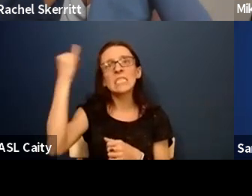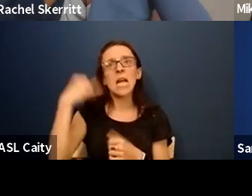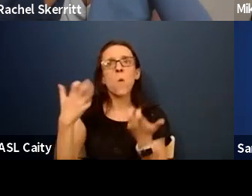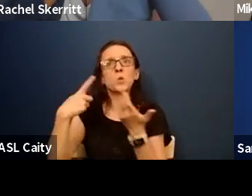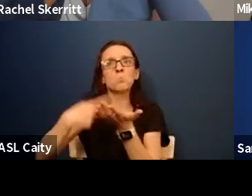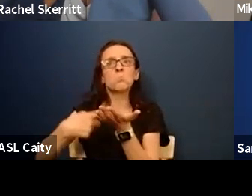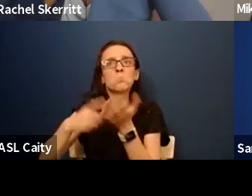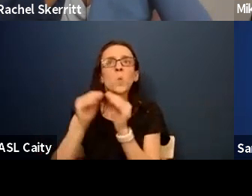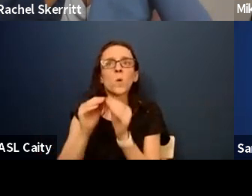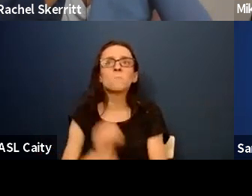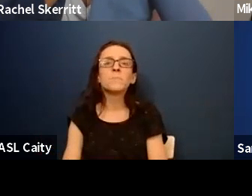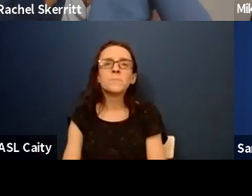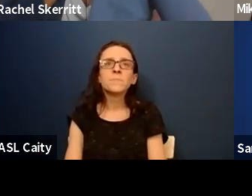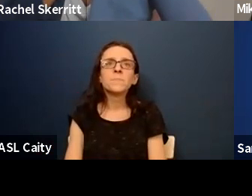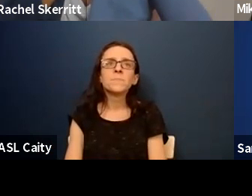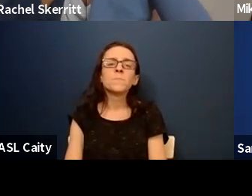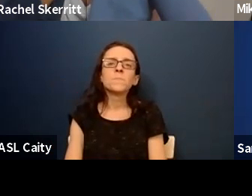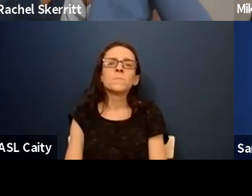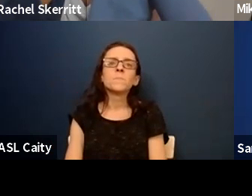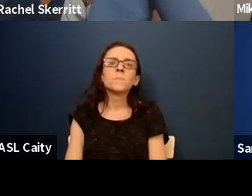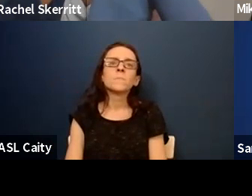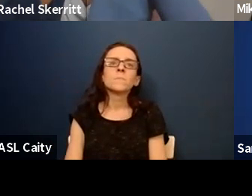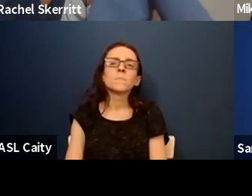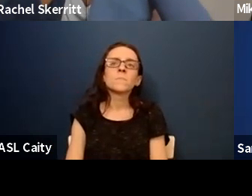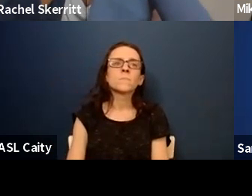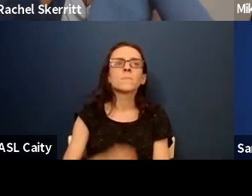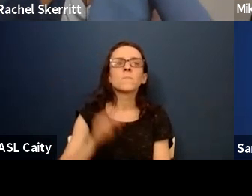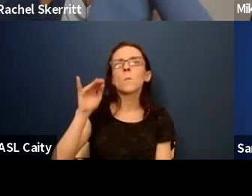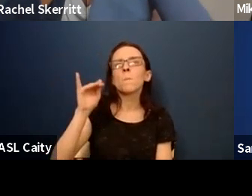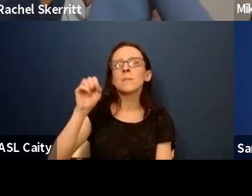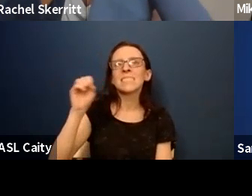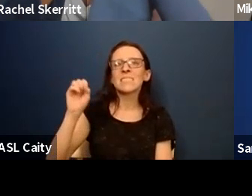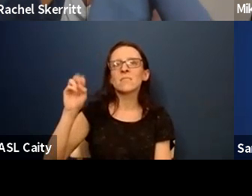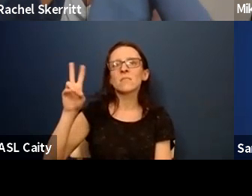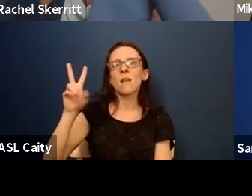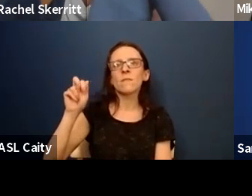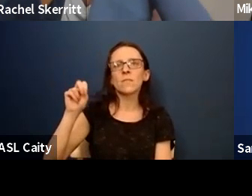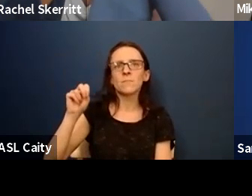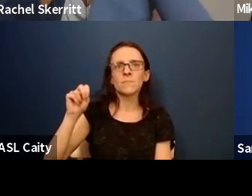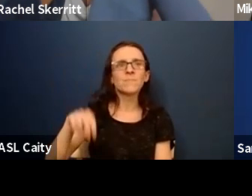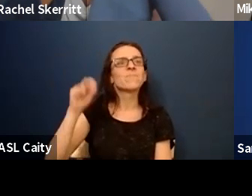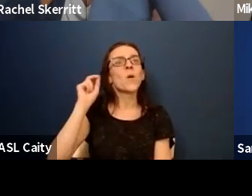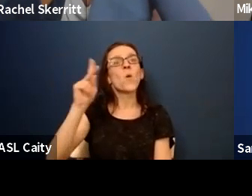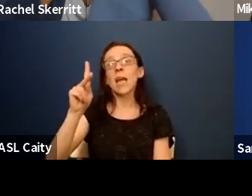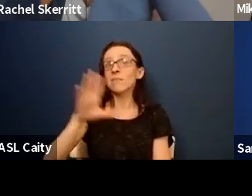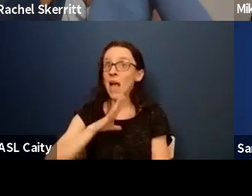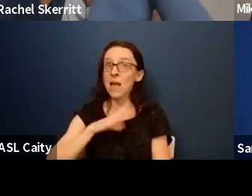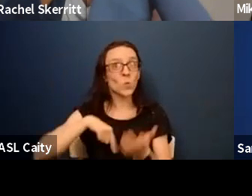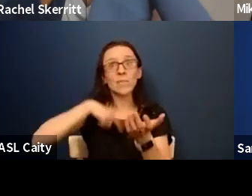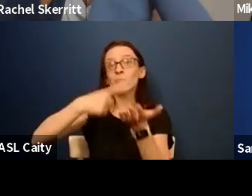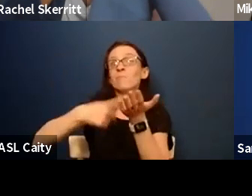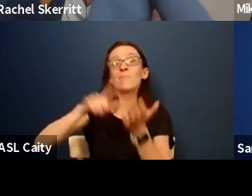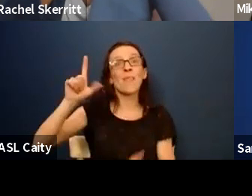about. Okay, so all right, so let's deal with the lottery.